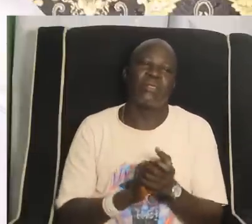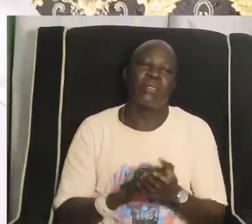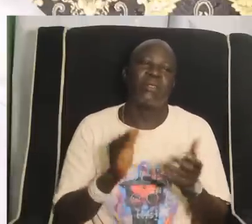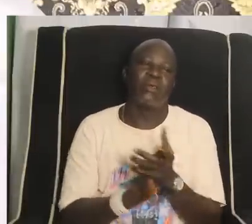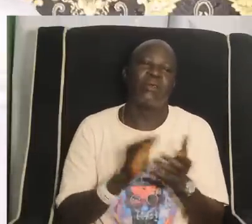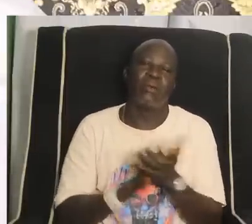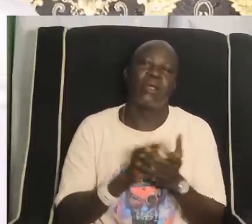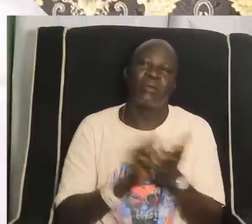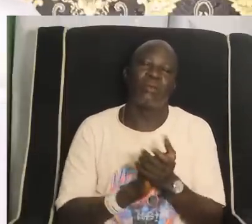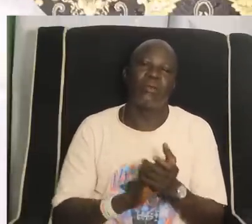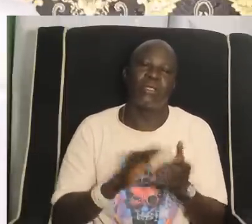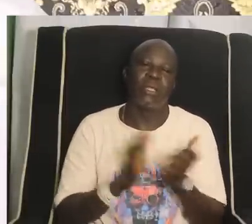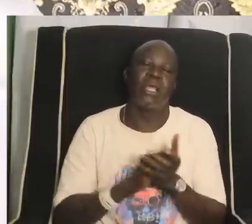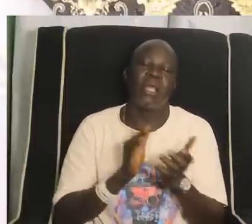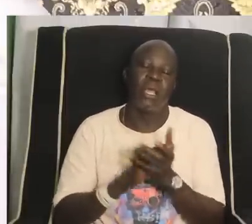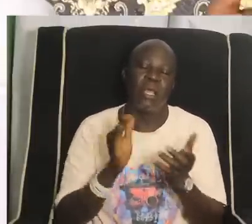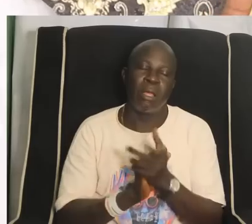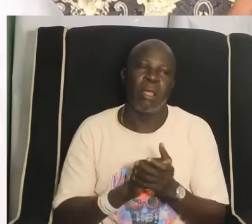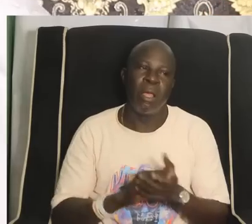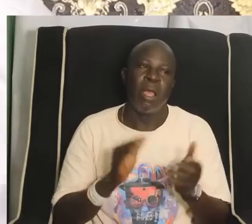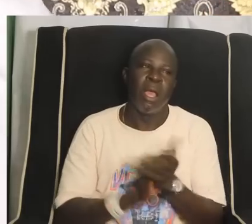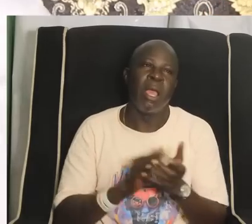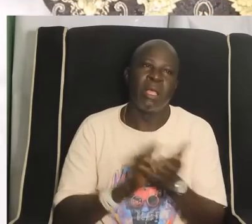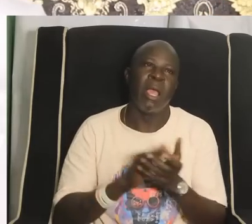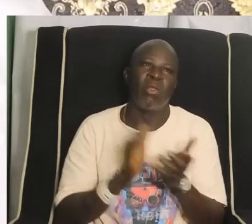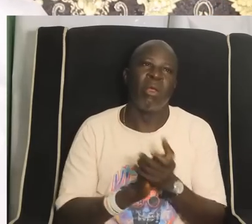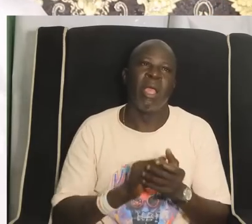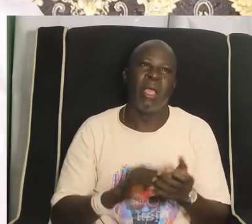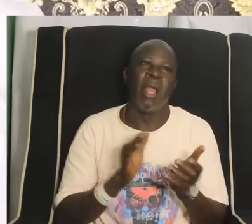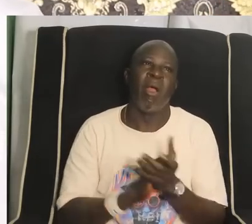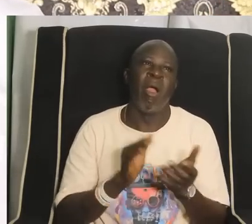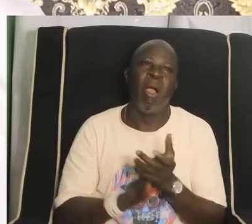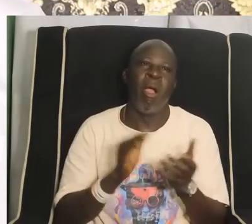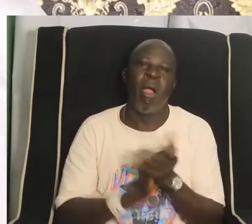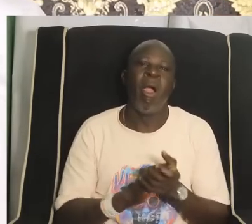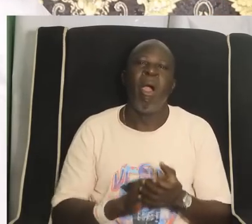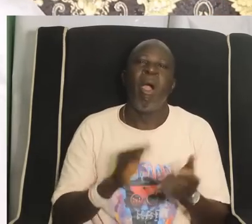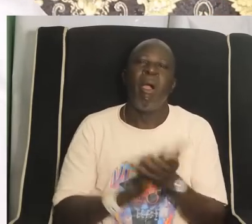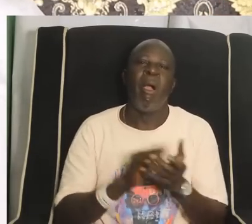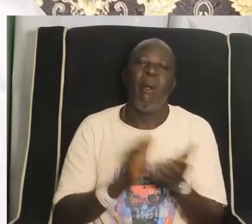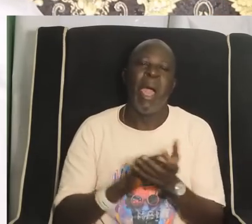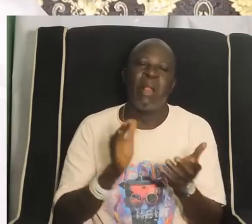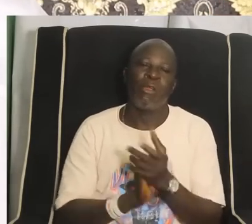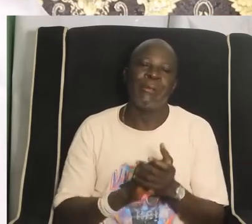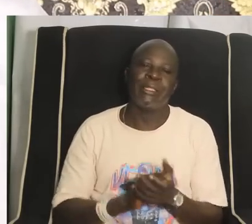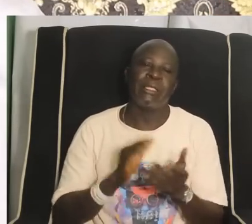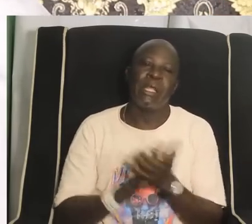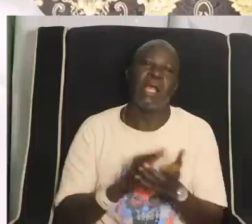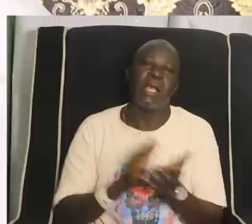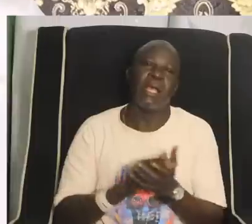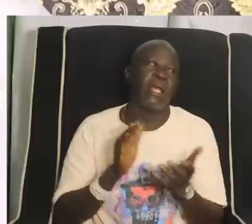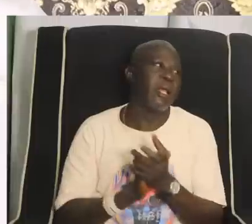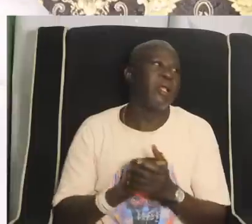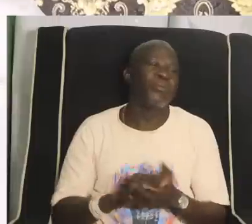ri ko wa tu me sile eje ni o eje to jeje lo ko wa tu me